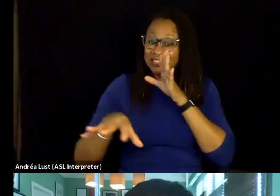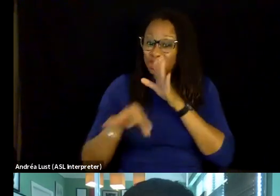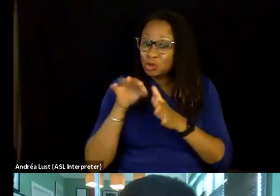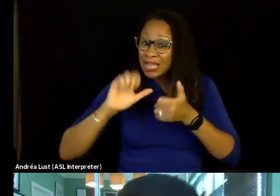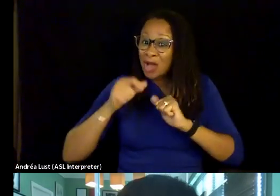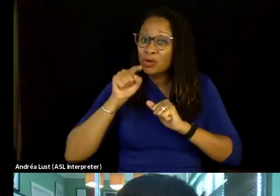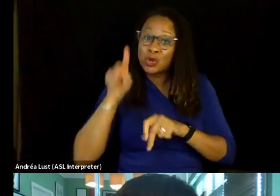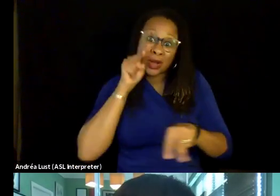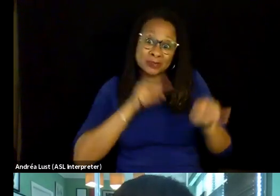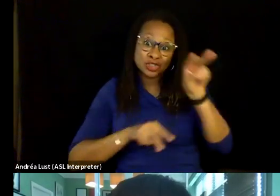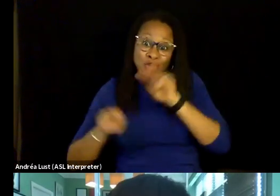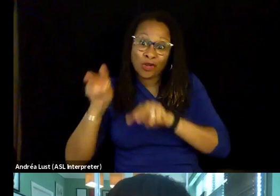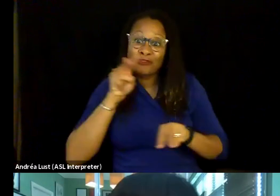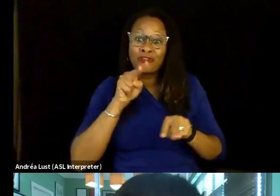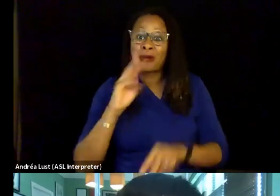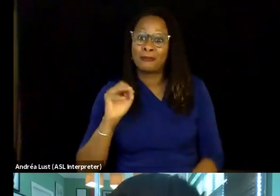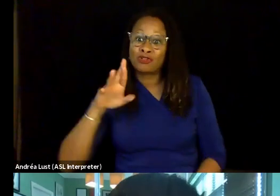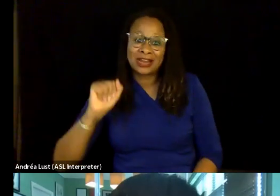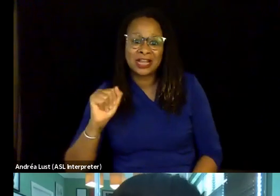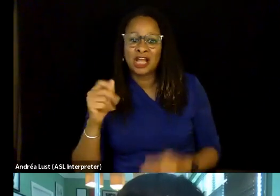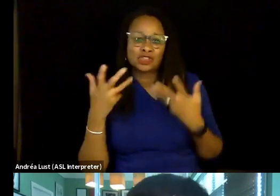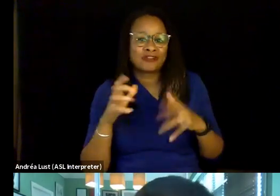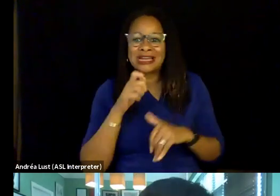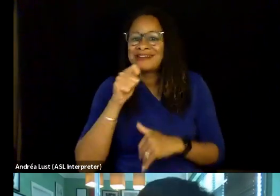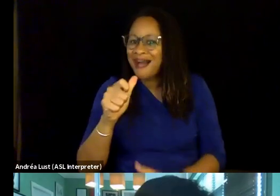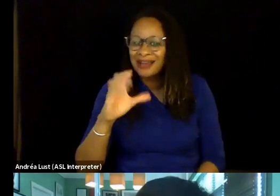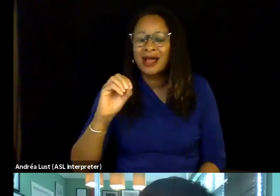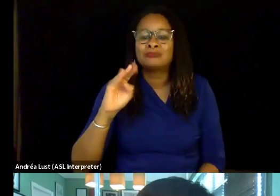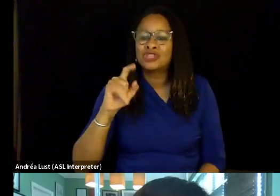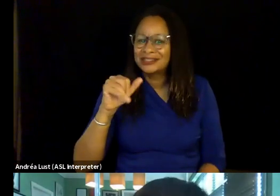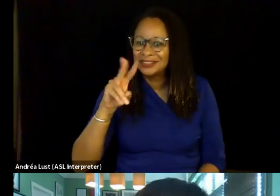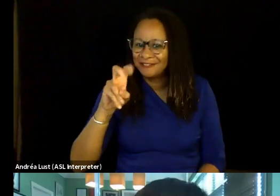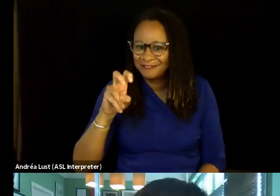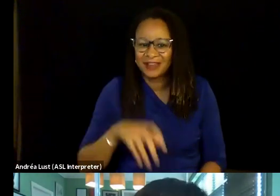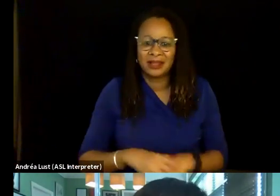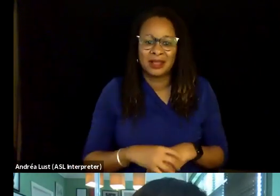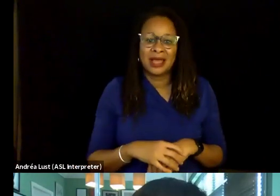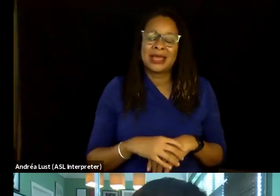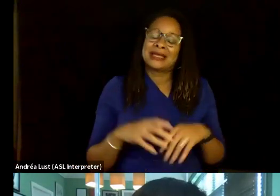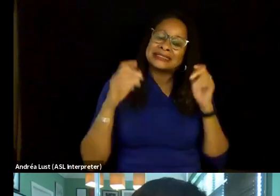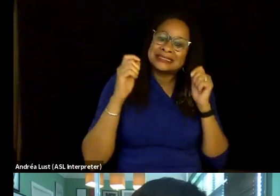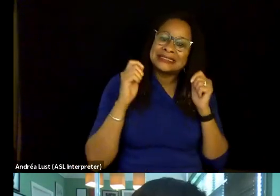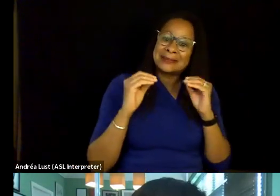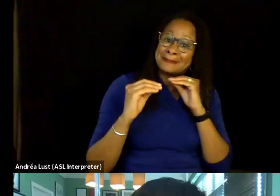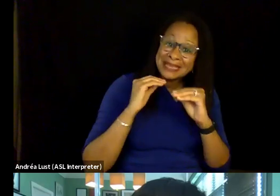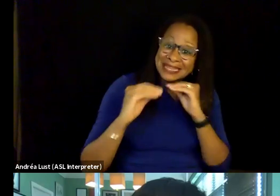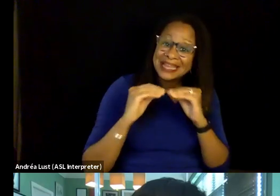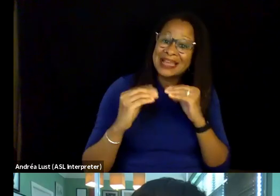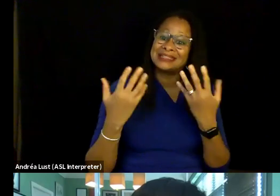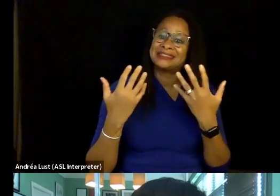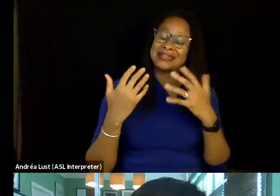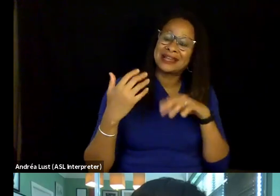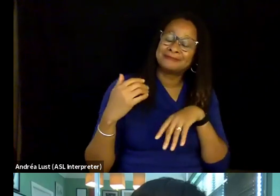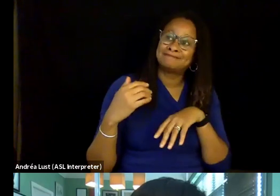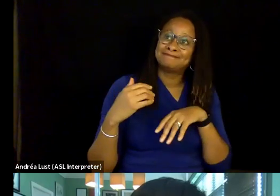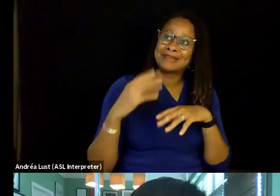observe, Maria, is already not objective, right? It is a mediated experience. The only way you'll get a